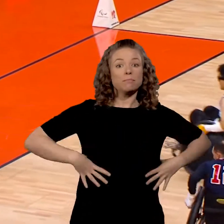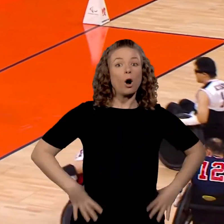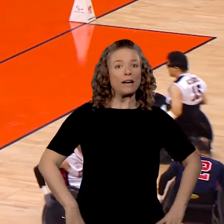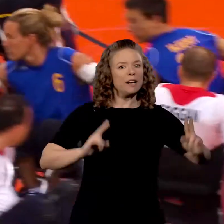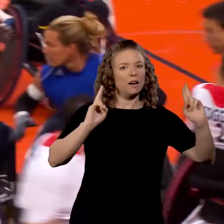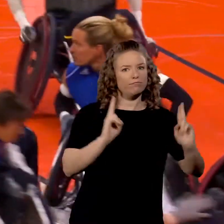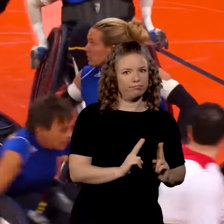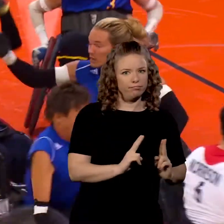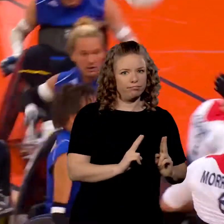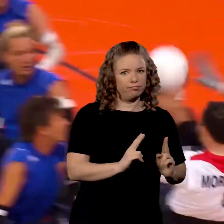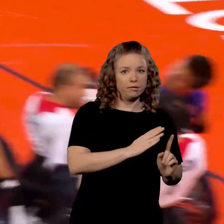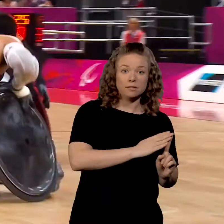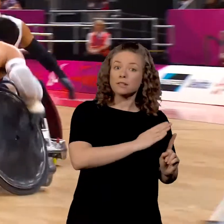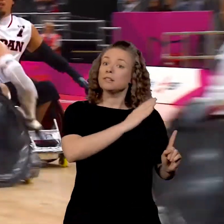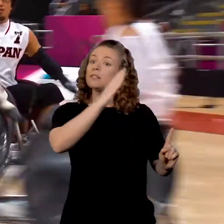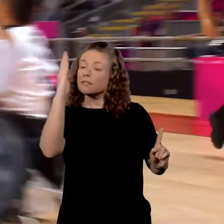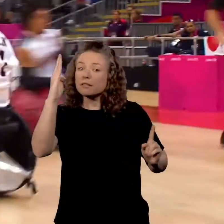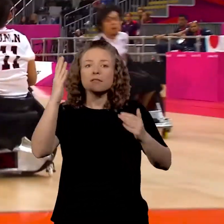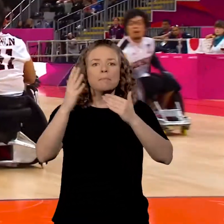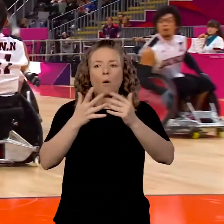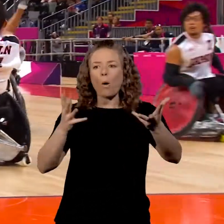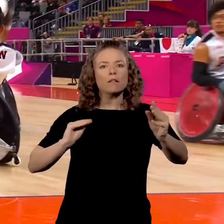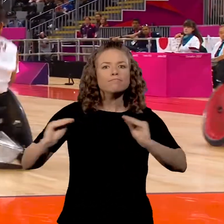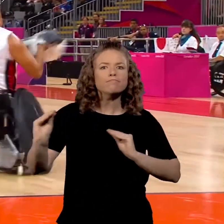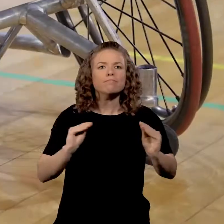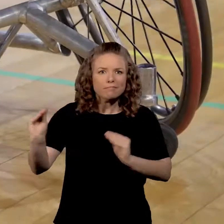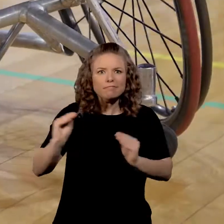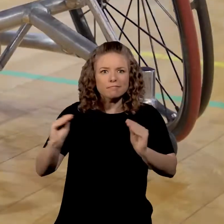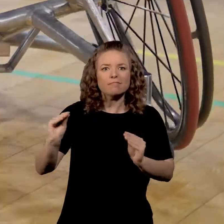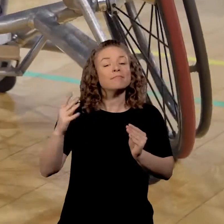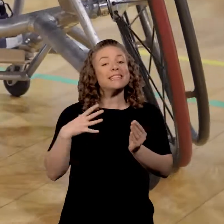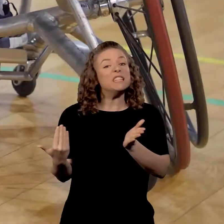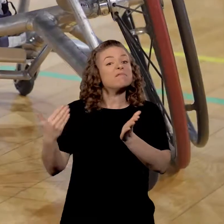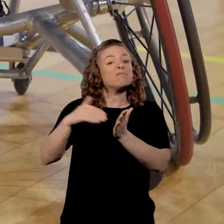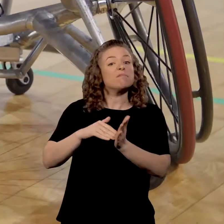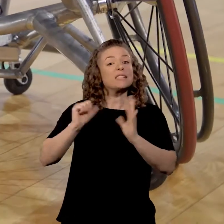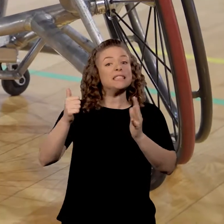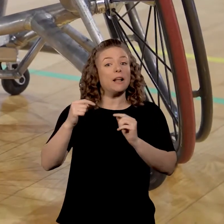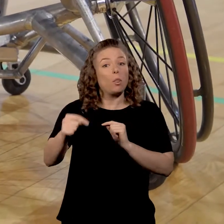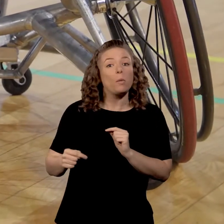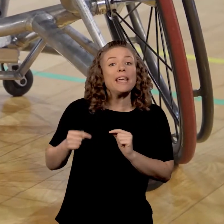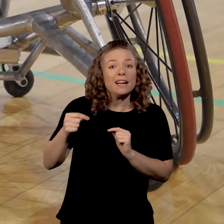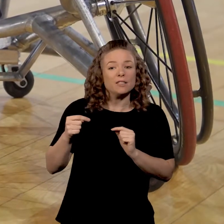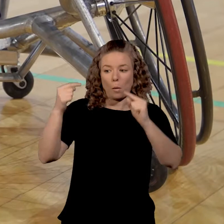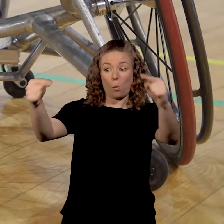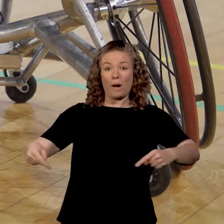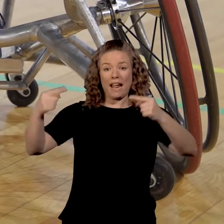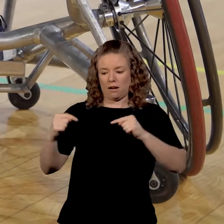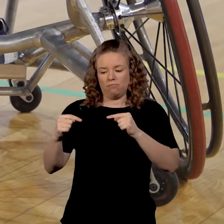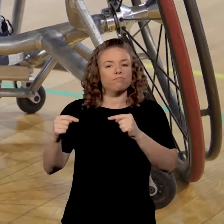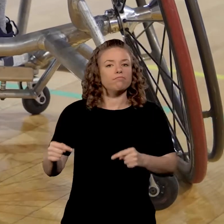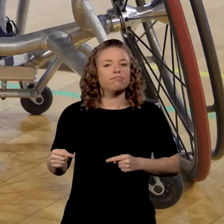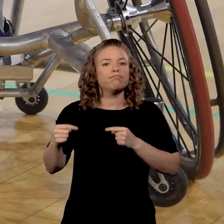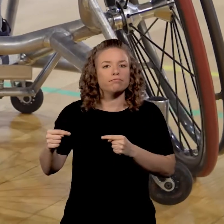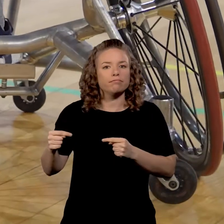lower function level in the lower part of their body. High point athletes who have more function and mobility often require